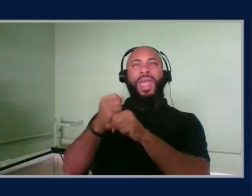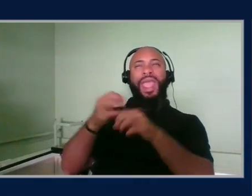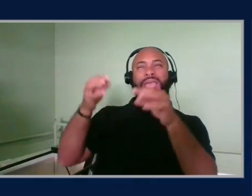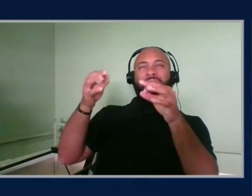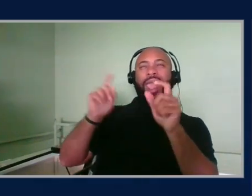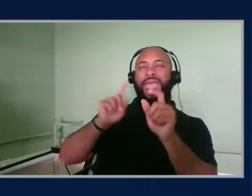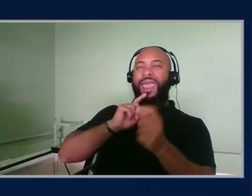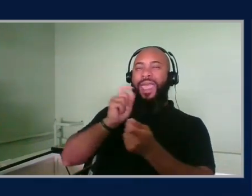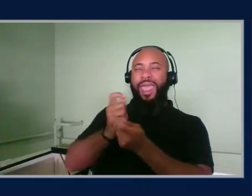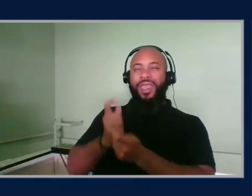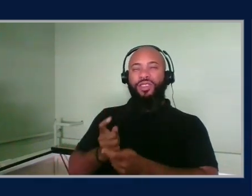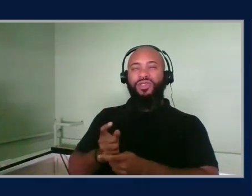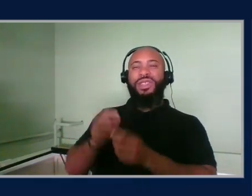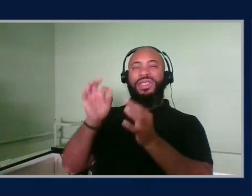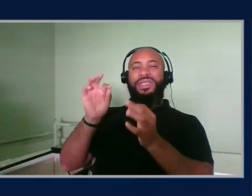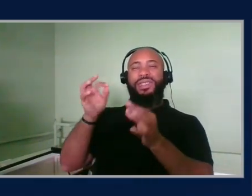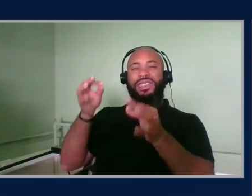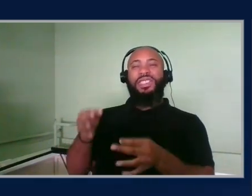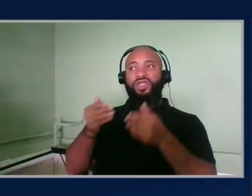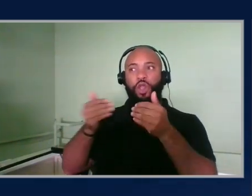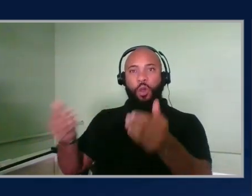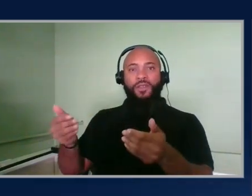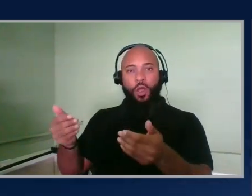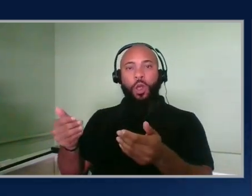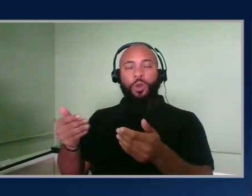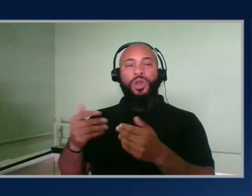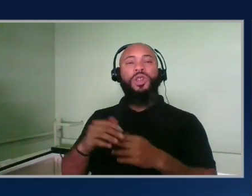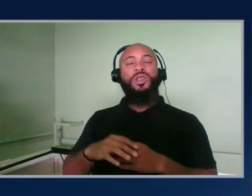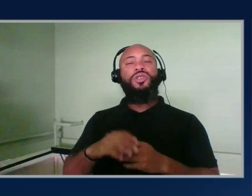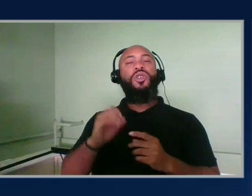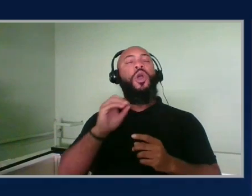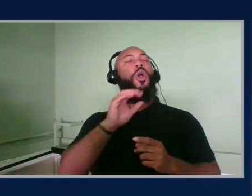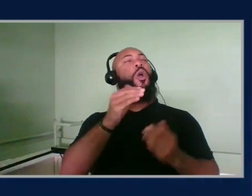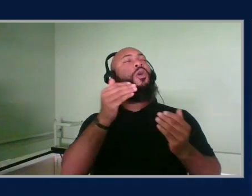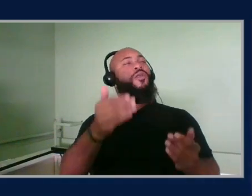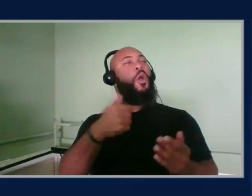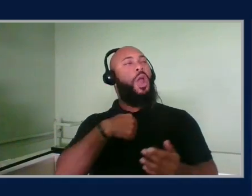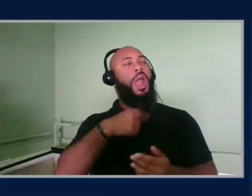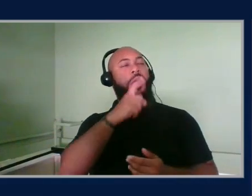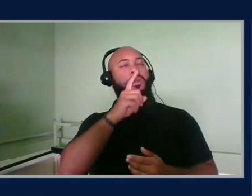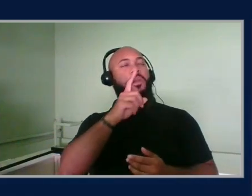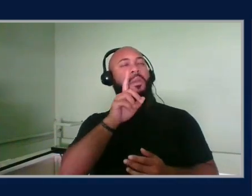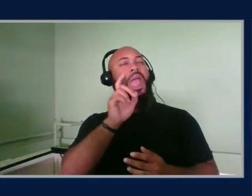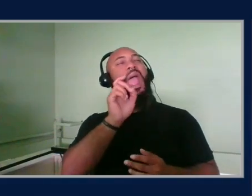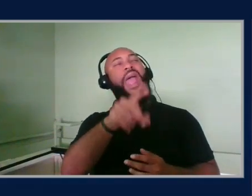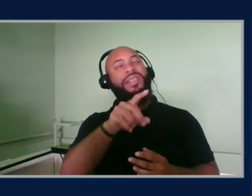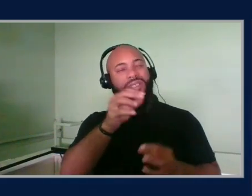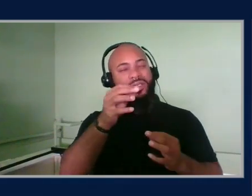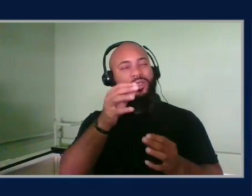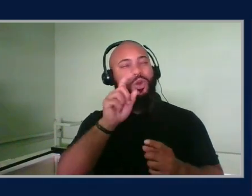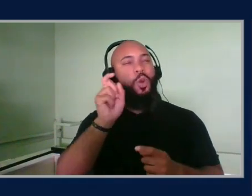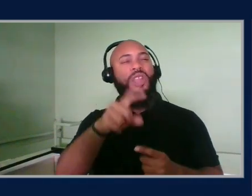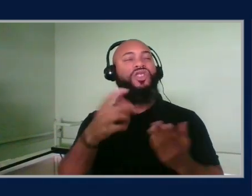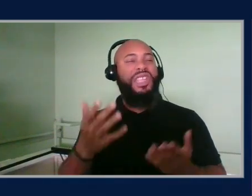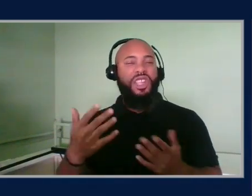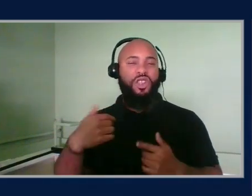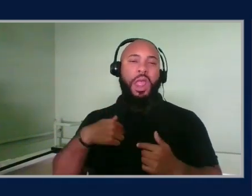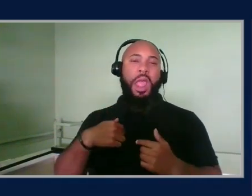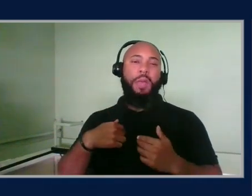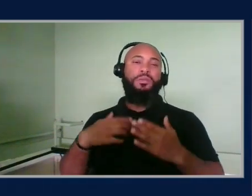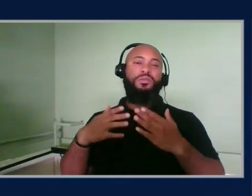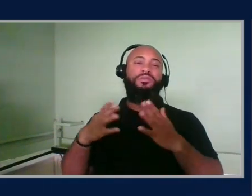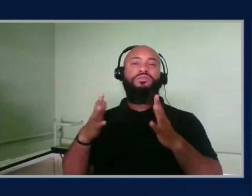forward. Yes. Absolutely. Going forward, can I ask a question here? I'm a Sure. DevOps guy. Thank you. All Mark. right. I appreciate your I know.